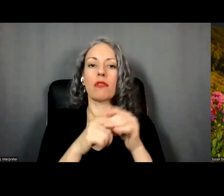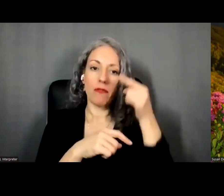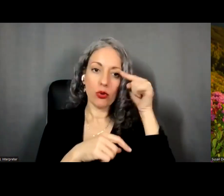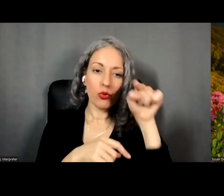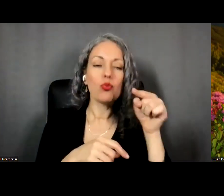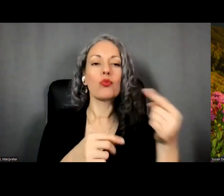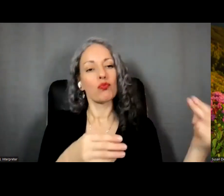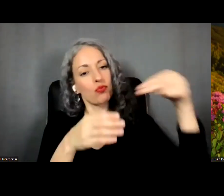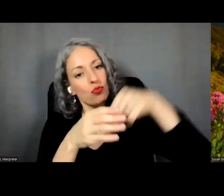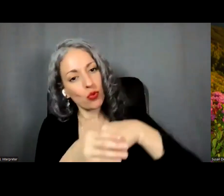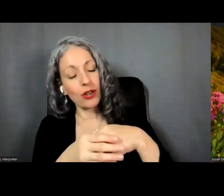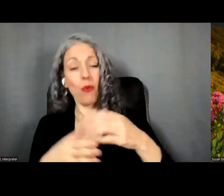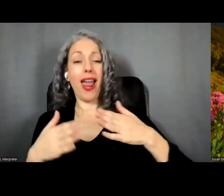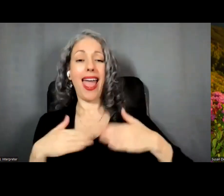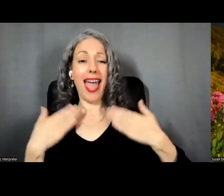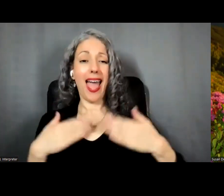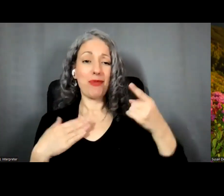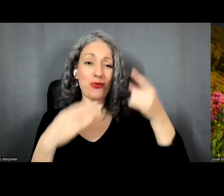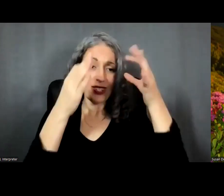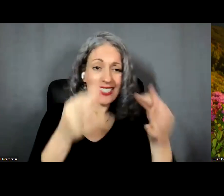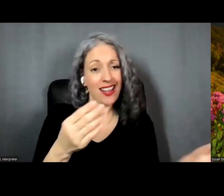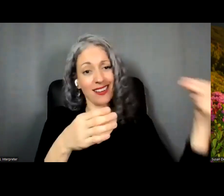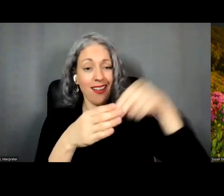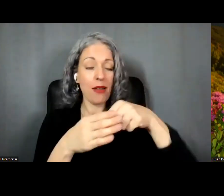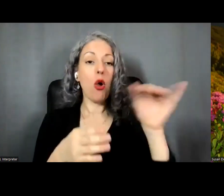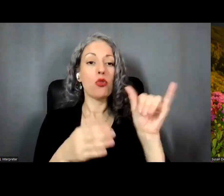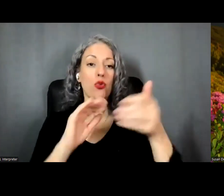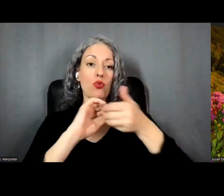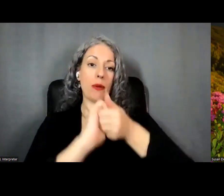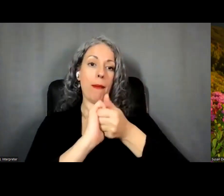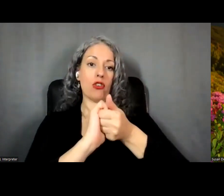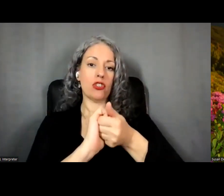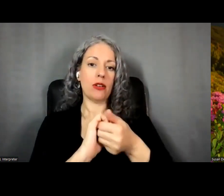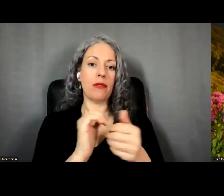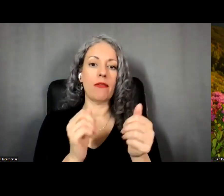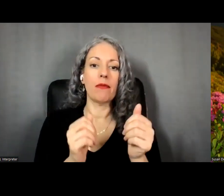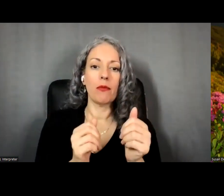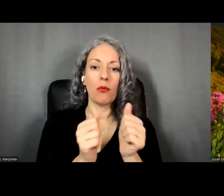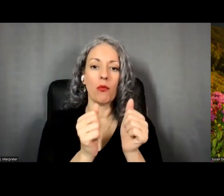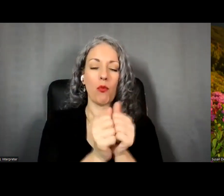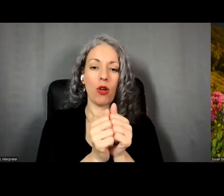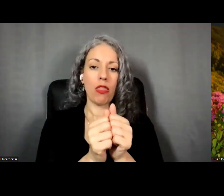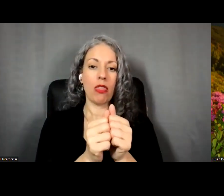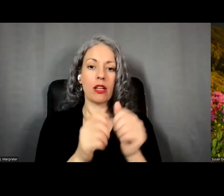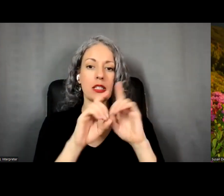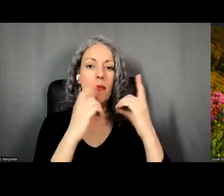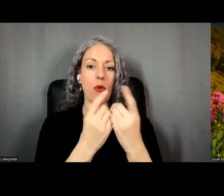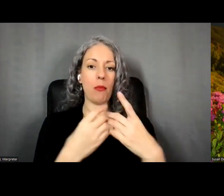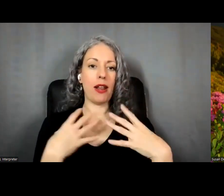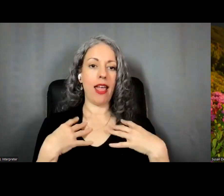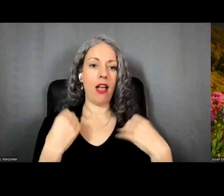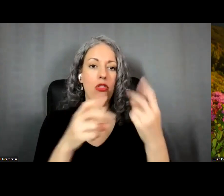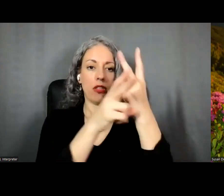in, and we're just so grateful for our partnership with the Department of Healthcare Services and Susan Phillips' leadership on